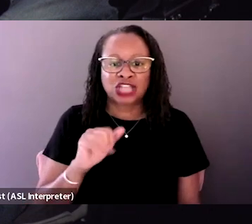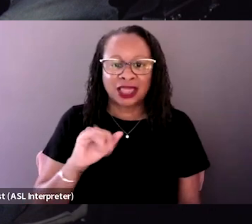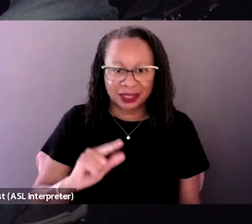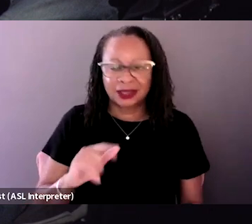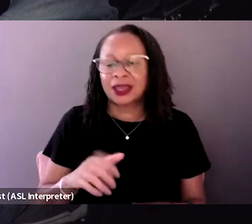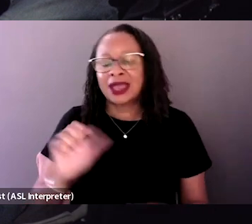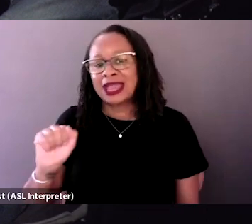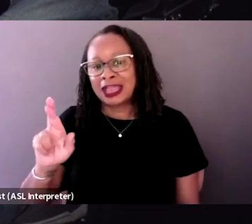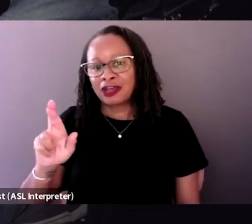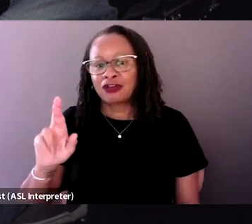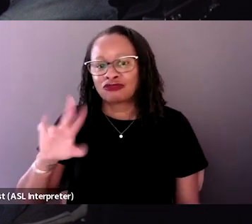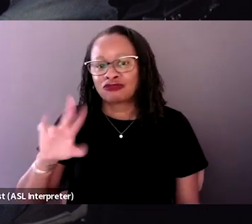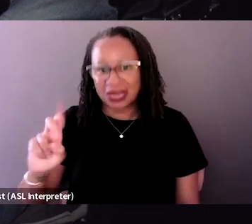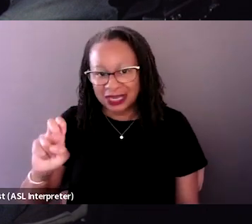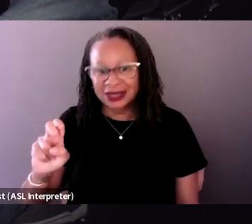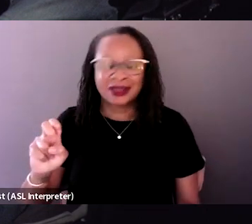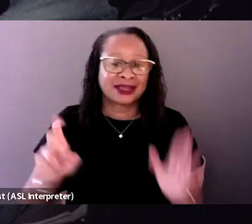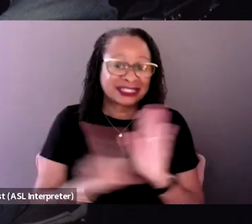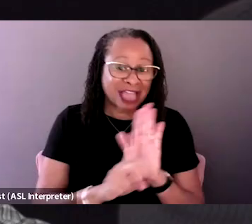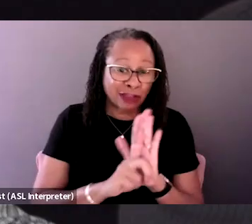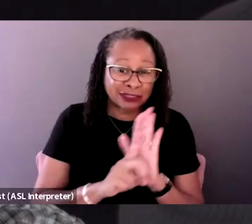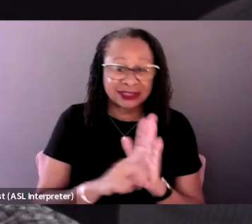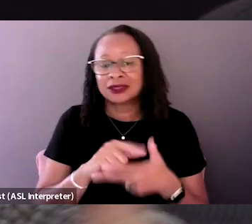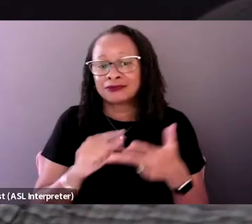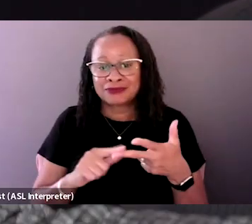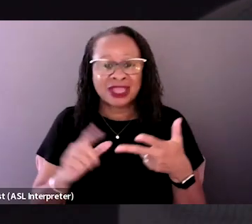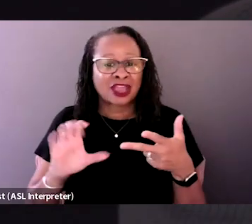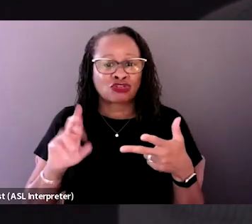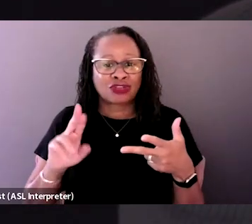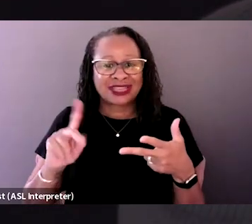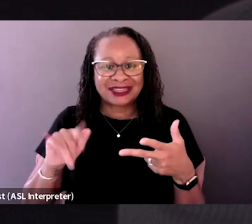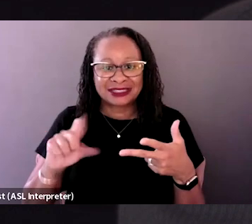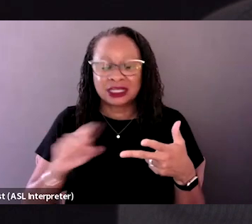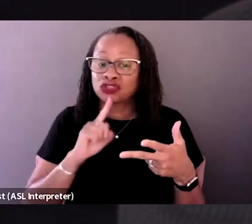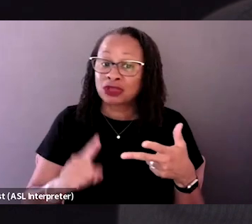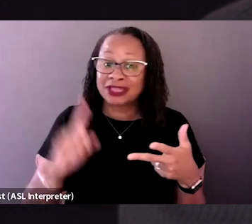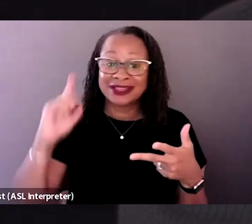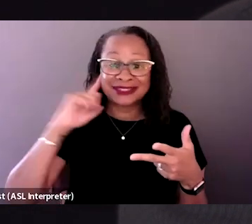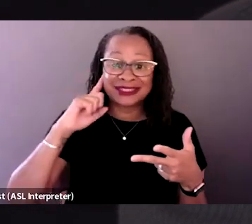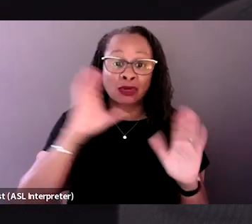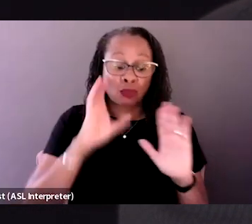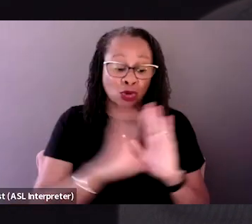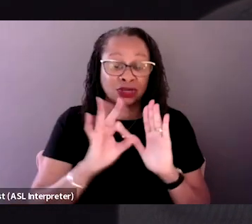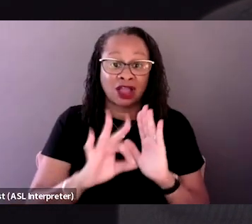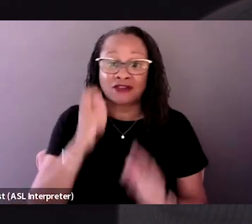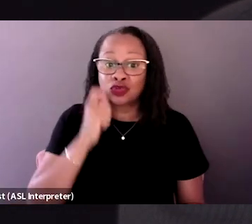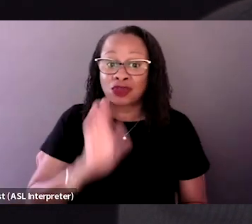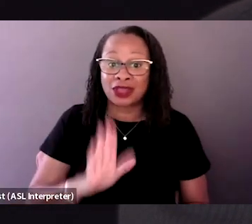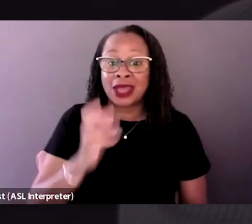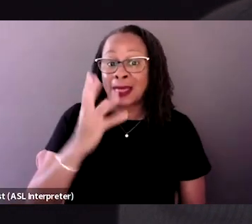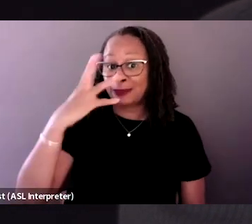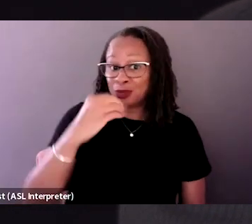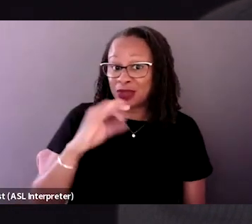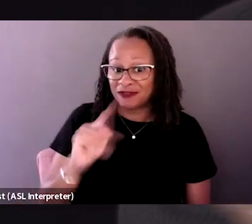an air raid siren, this is a creek, these are these crickets for this shot. And it was this entire portrait of Ukraine, the beauty of it and what was happening